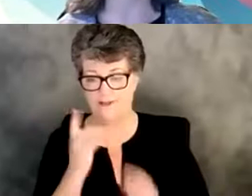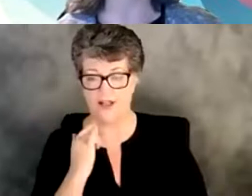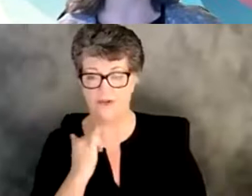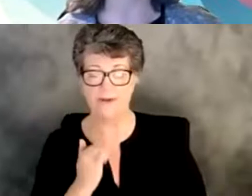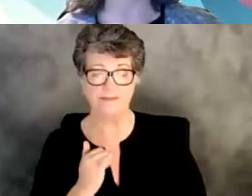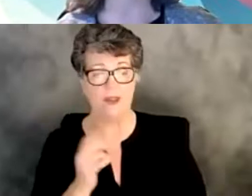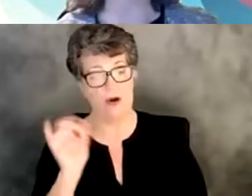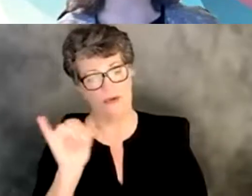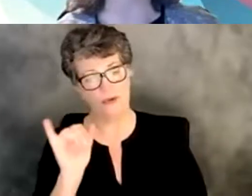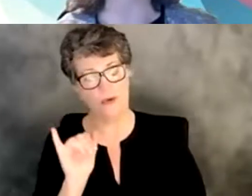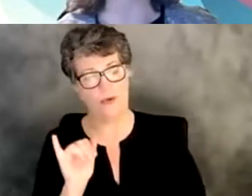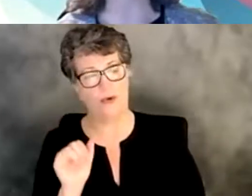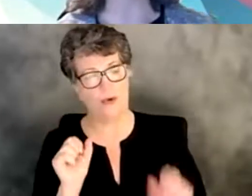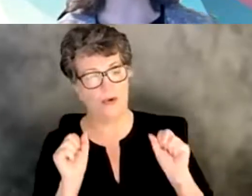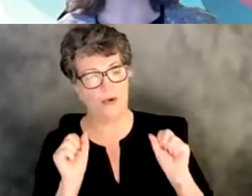can also